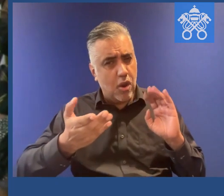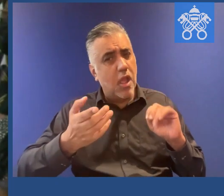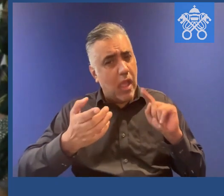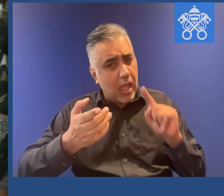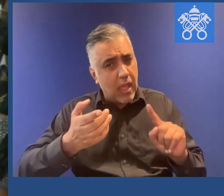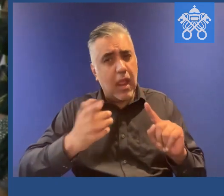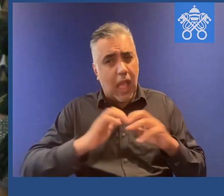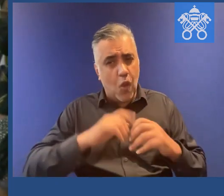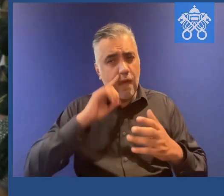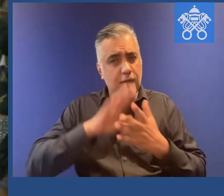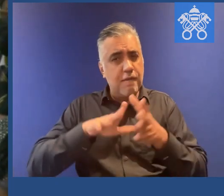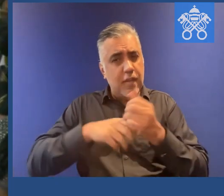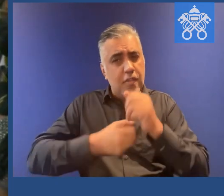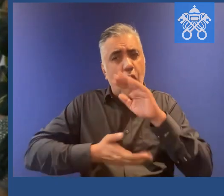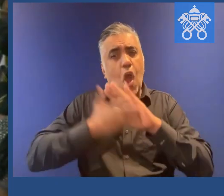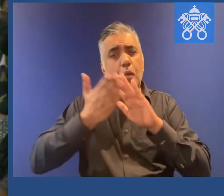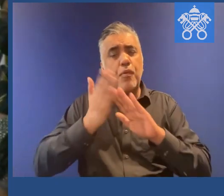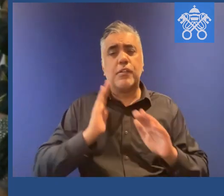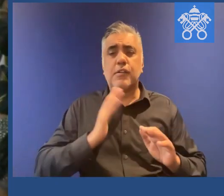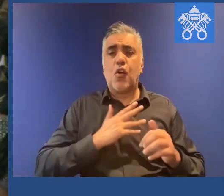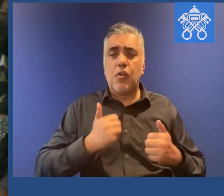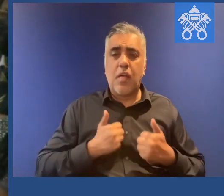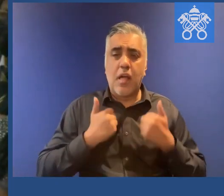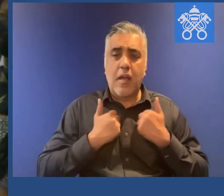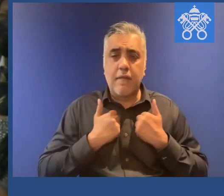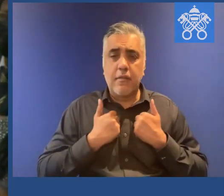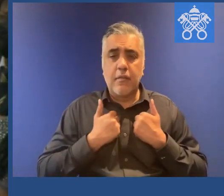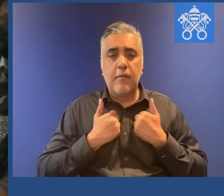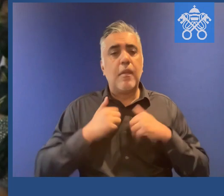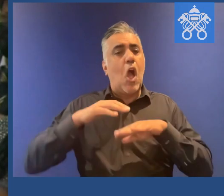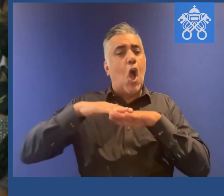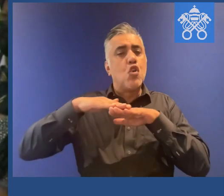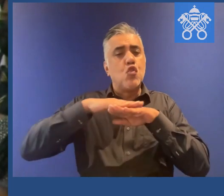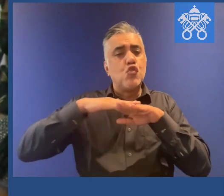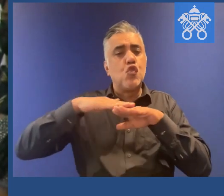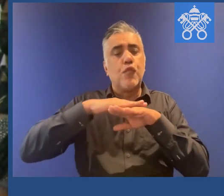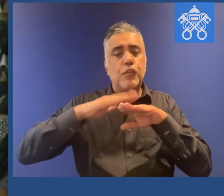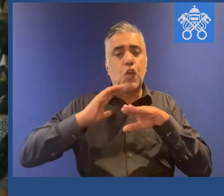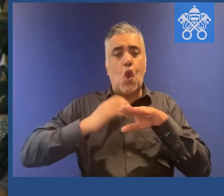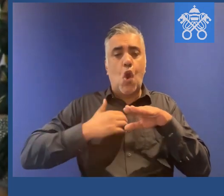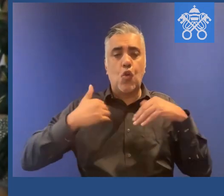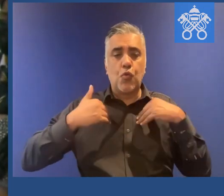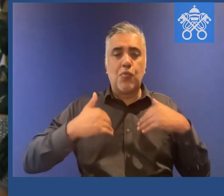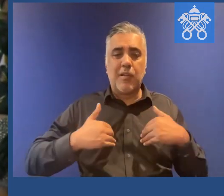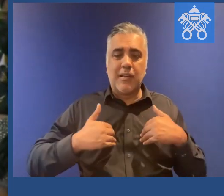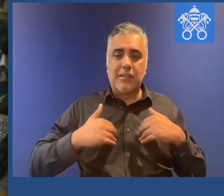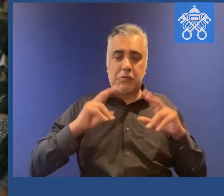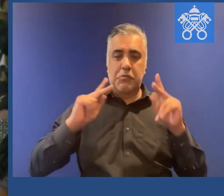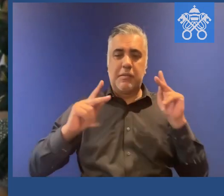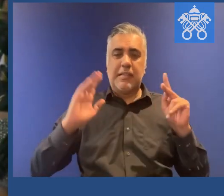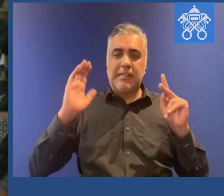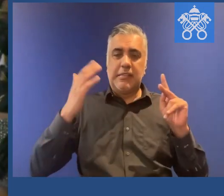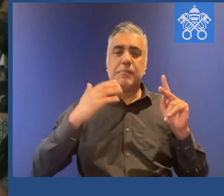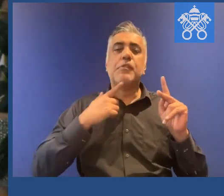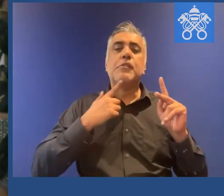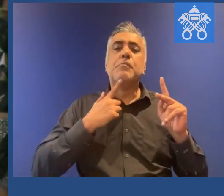all, of how faith operates in our lives. On the surface, our humanity seems parched by